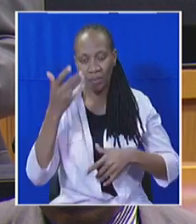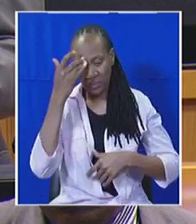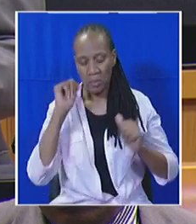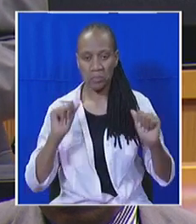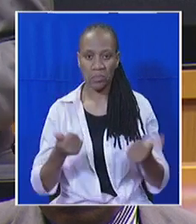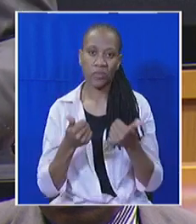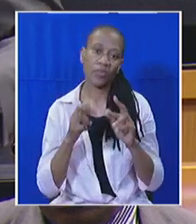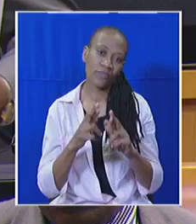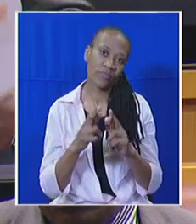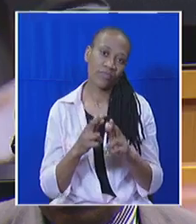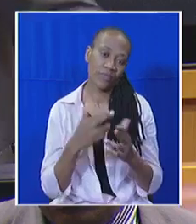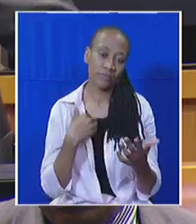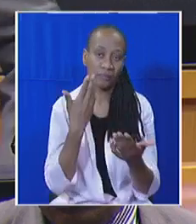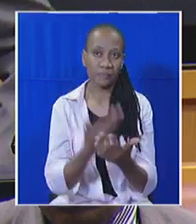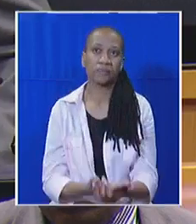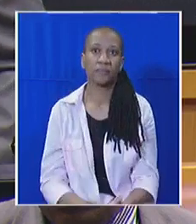so move.